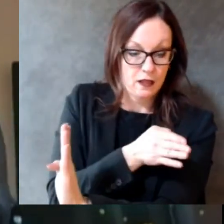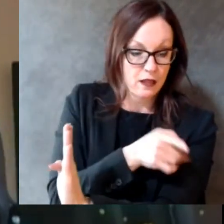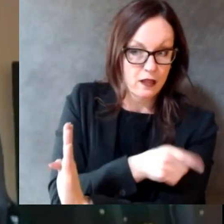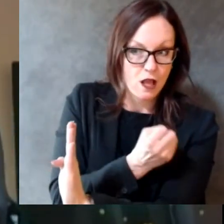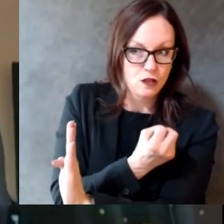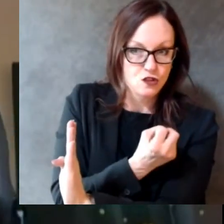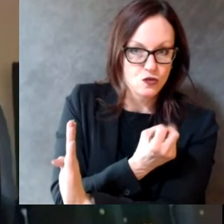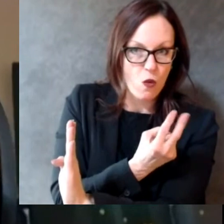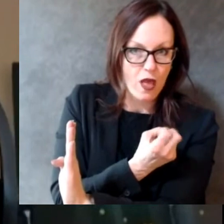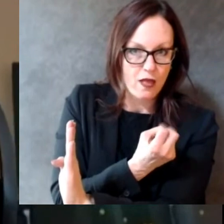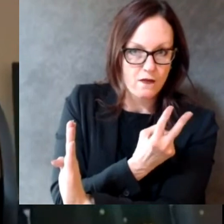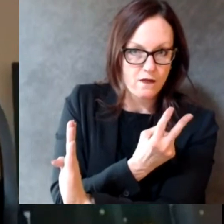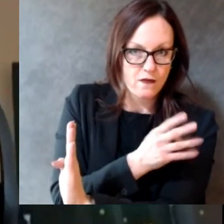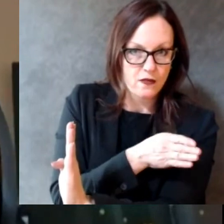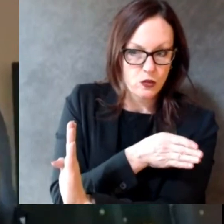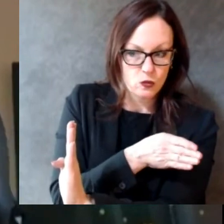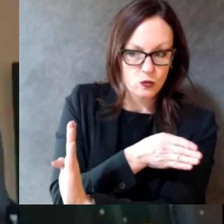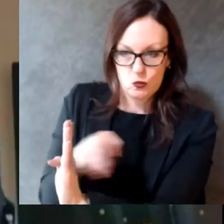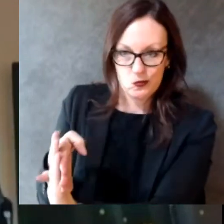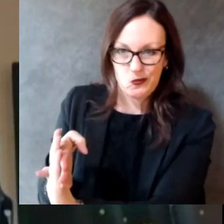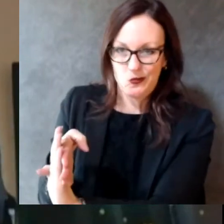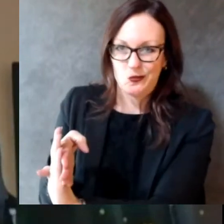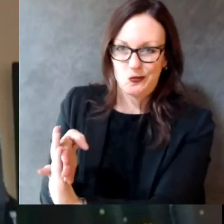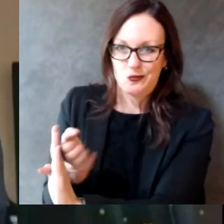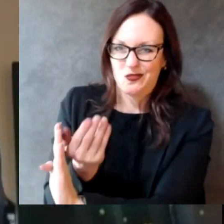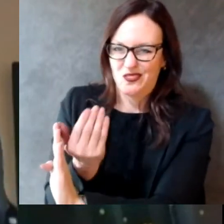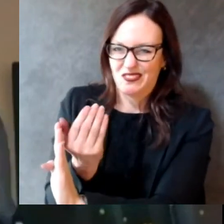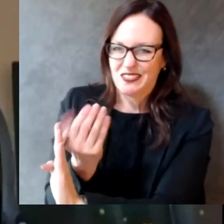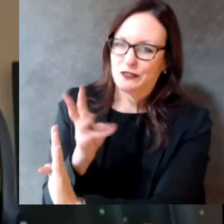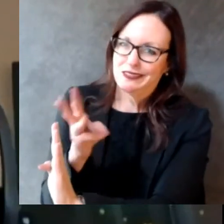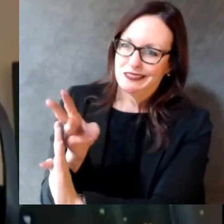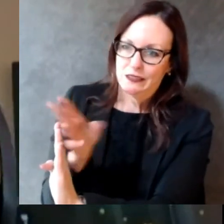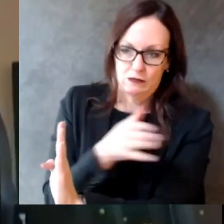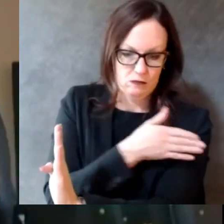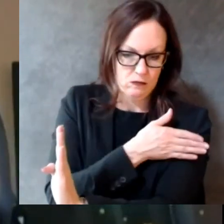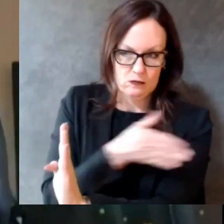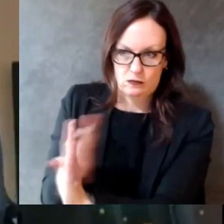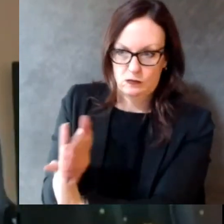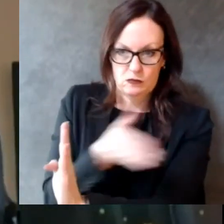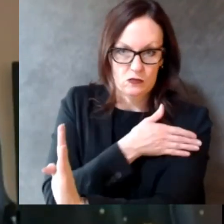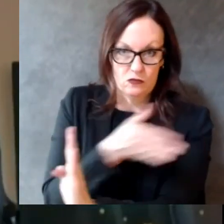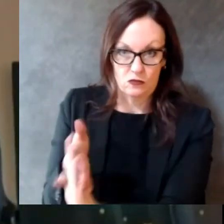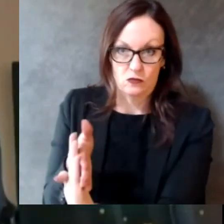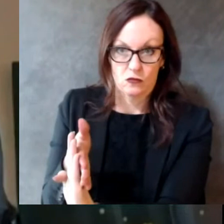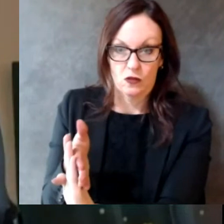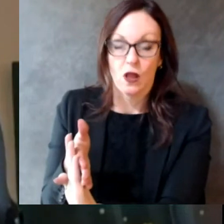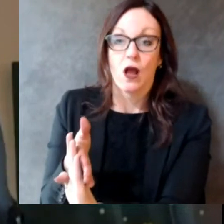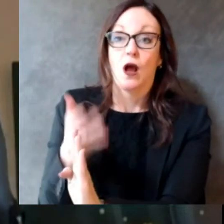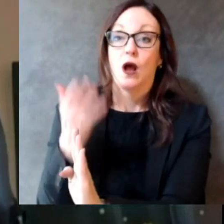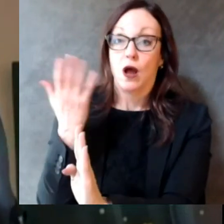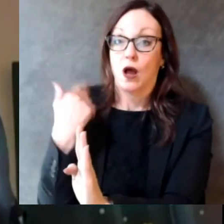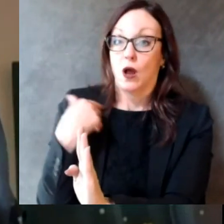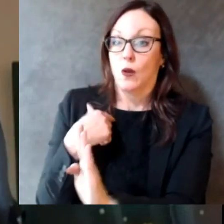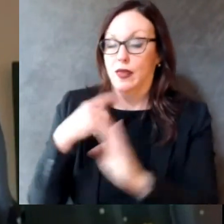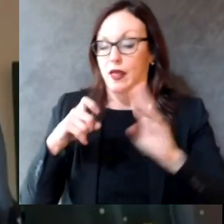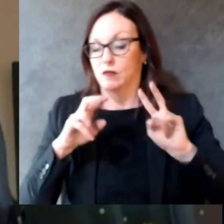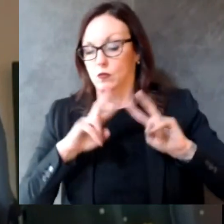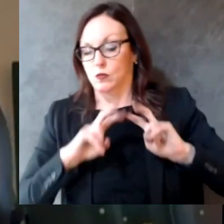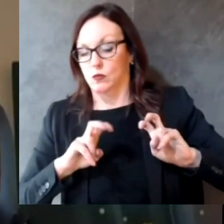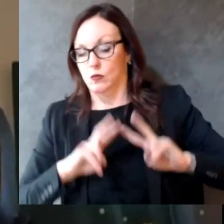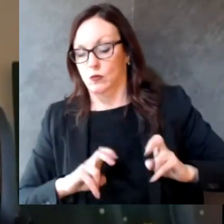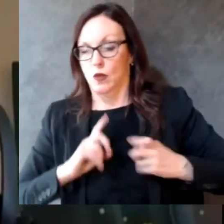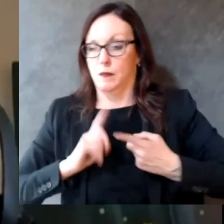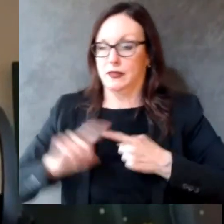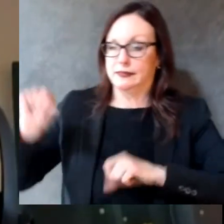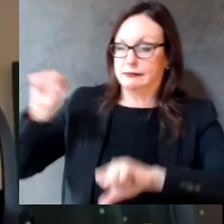to 15-year-olds, we will be ready to distribute that and support our vaccinators in administering that vaccine.